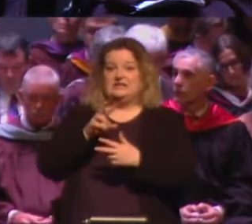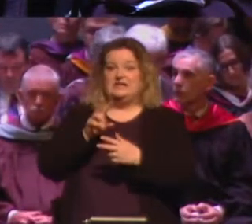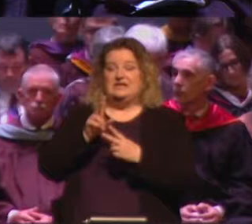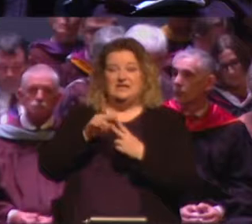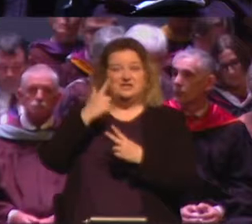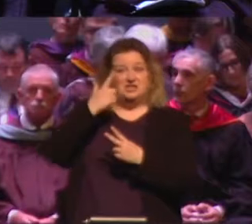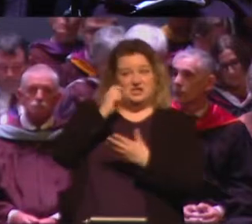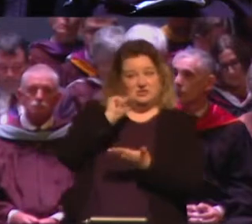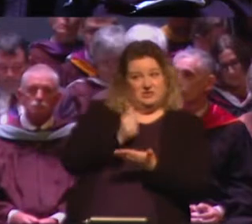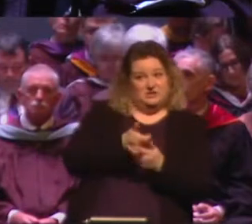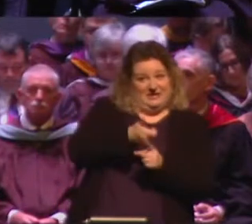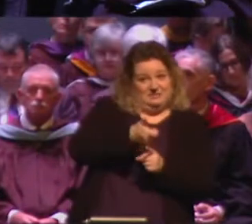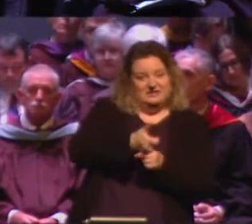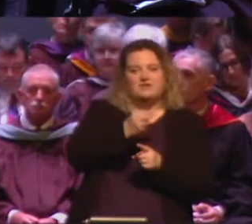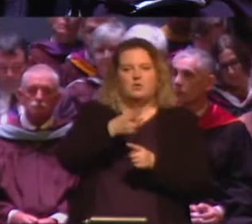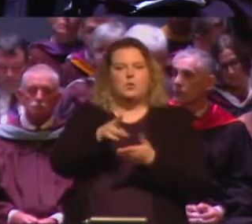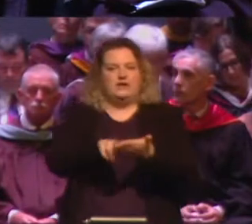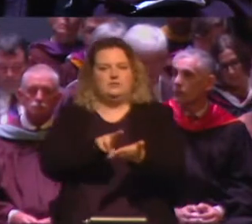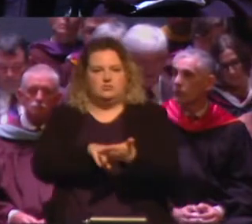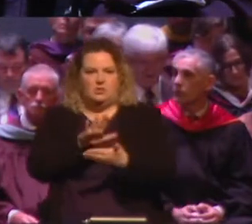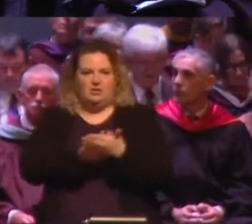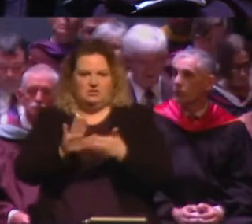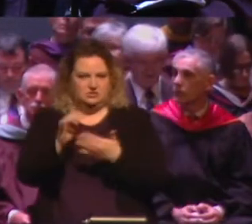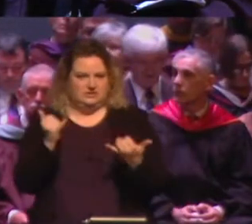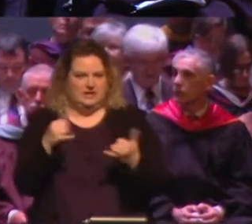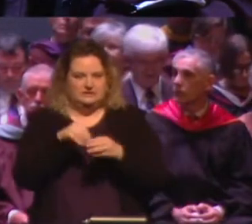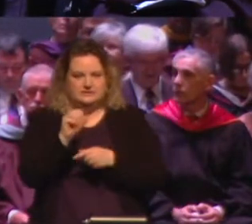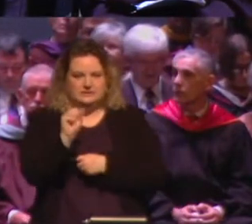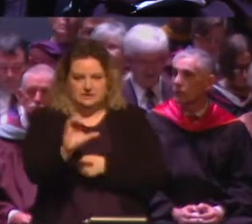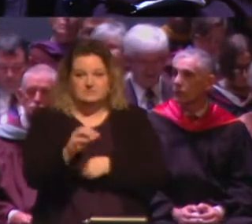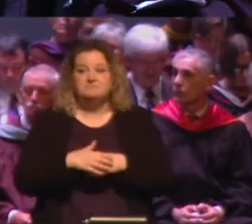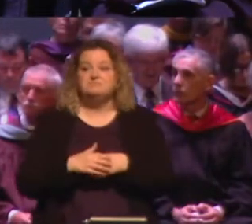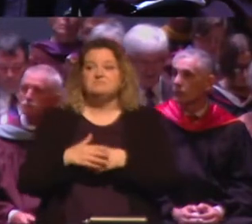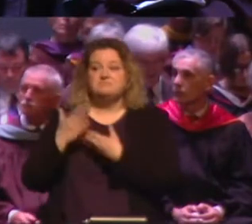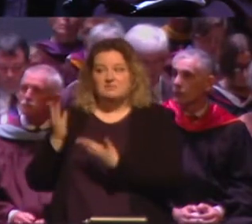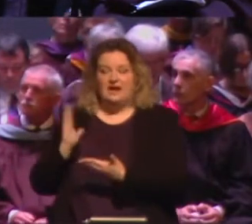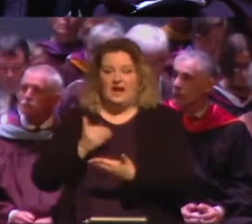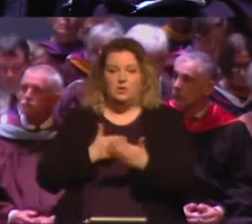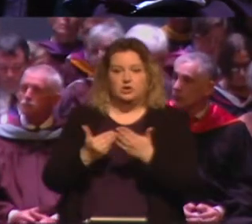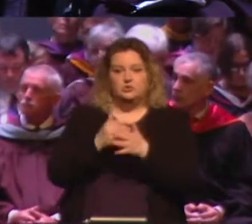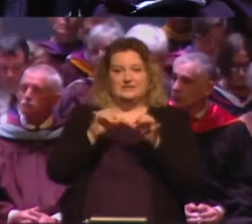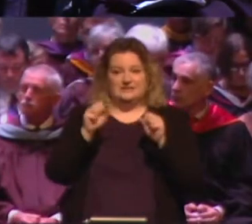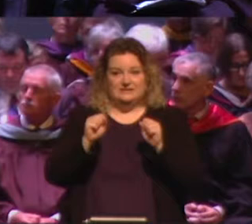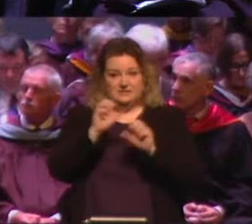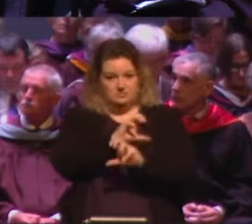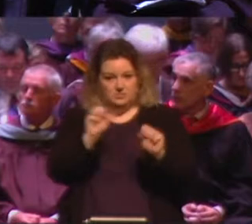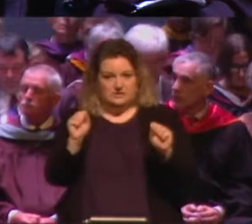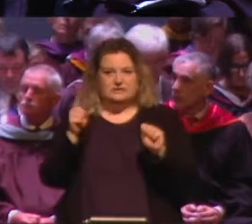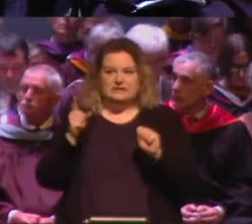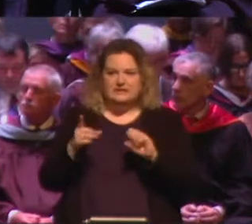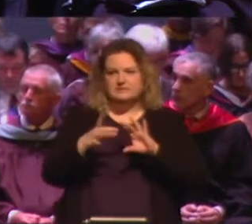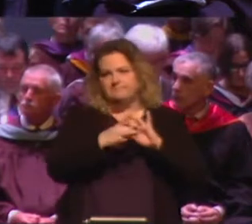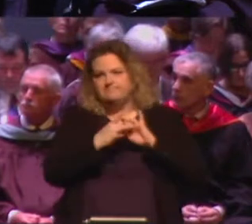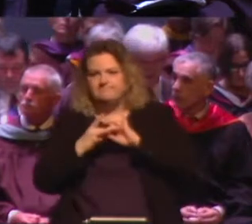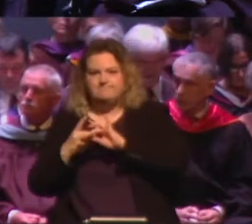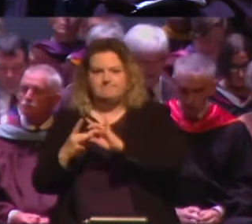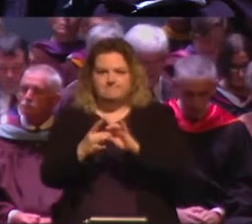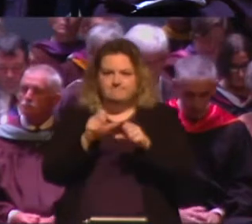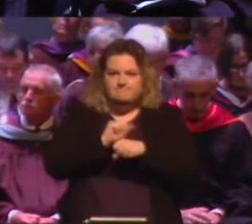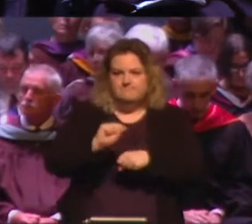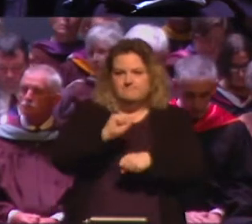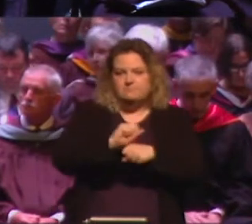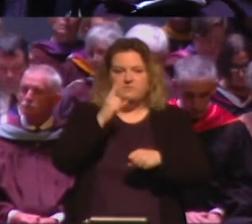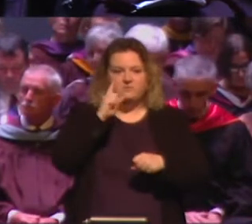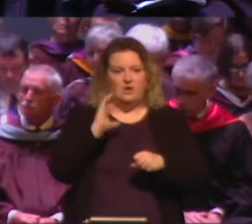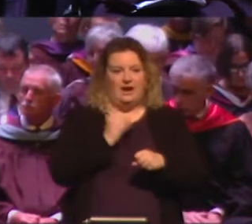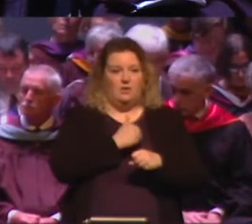currently enrolled in colleges in South Carolina. As a new system president, Dr. Williamson has been a unifying force for the 58 community